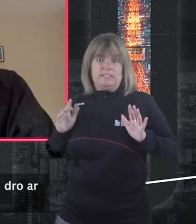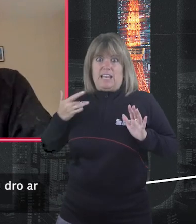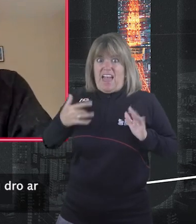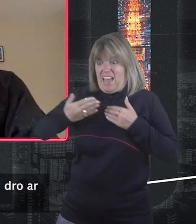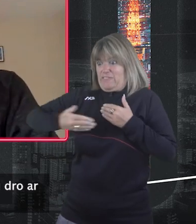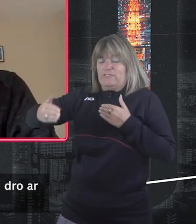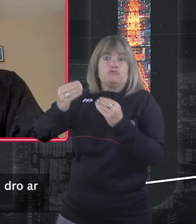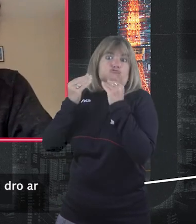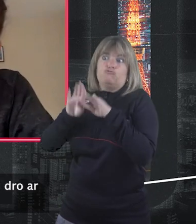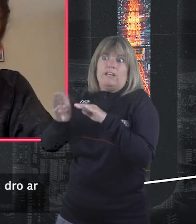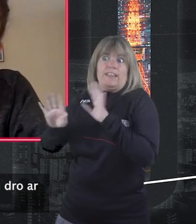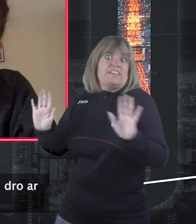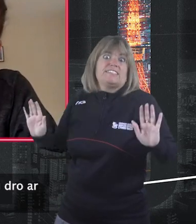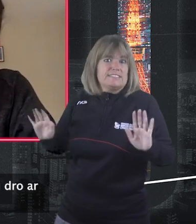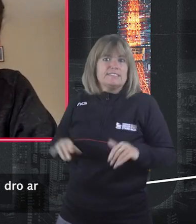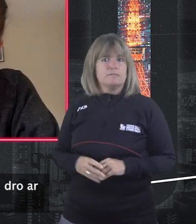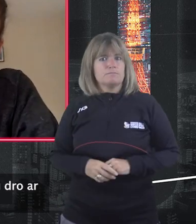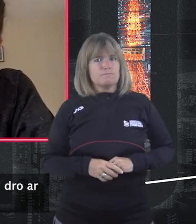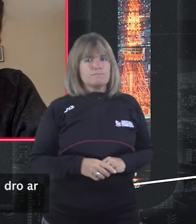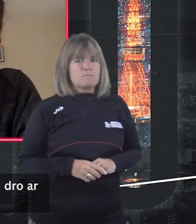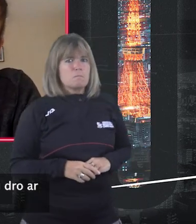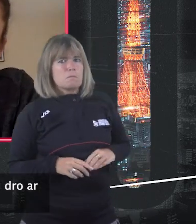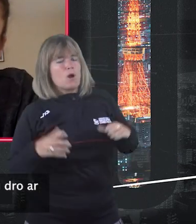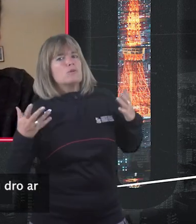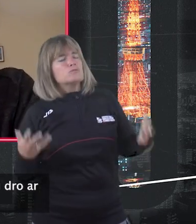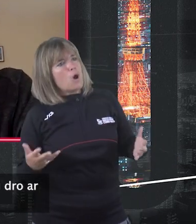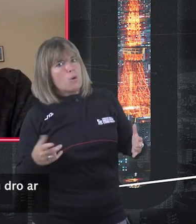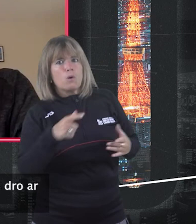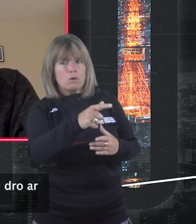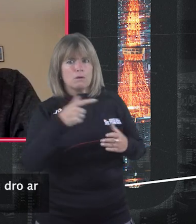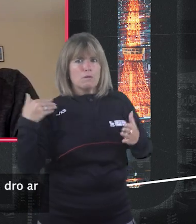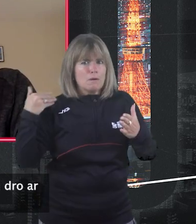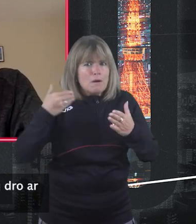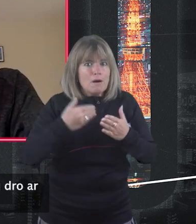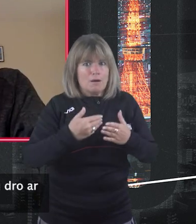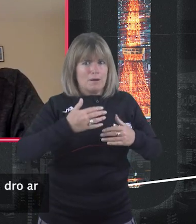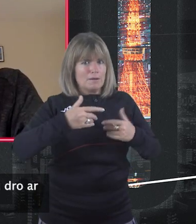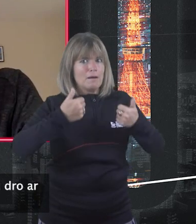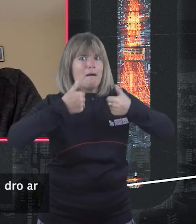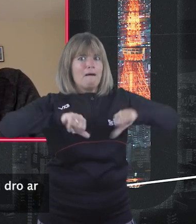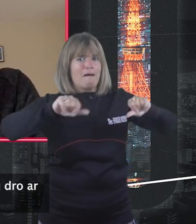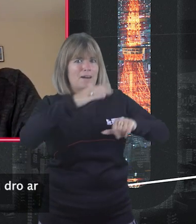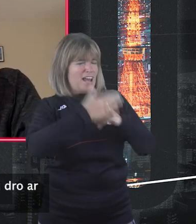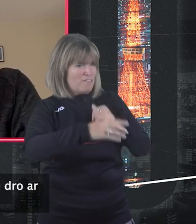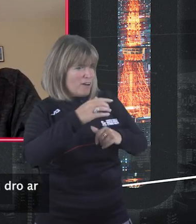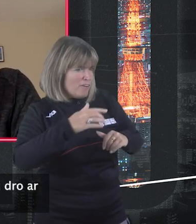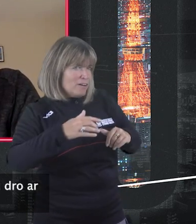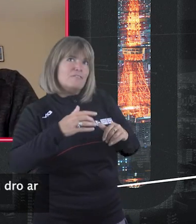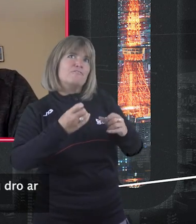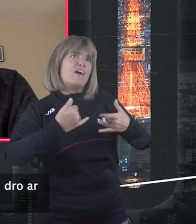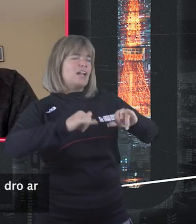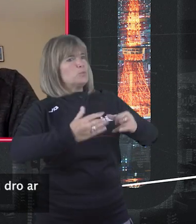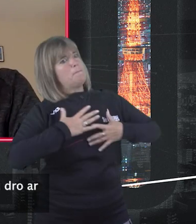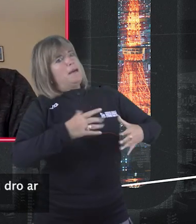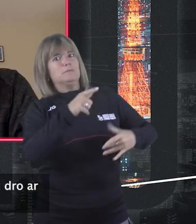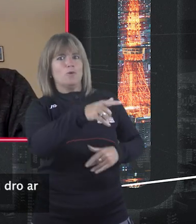And to put into words, it's a long time coming. It never fails to amaze me the emotional impact on you guys